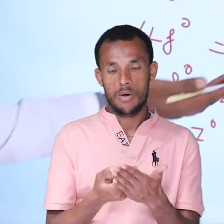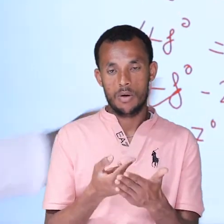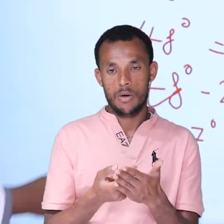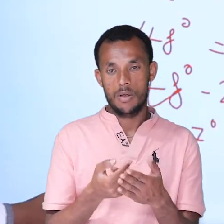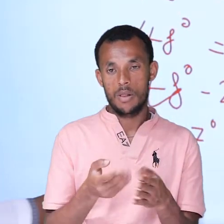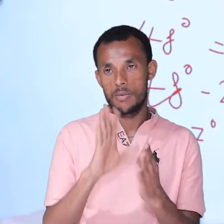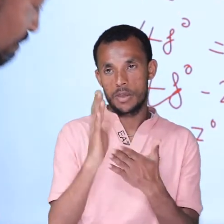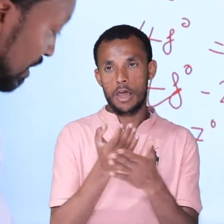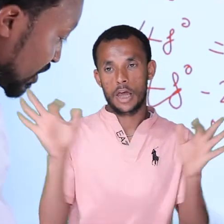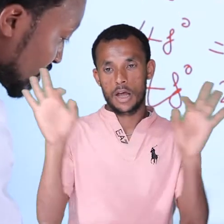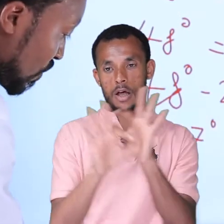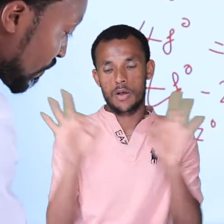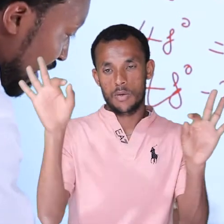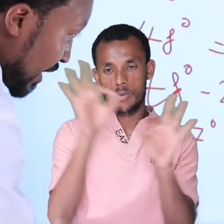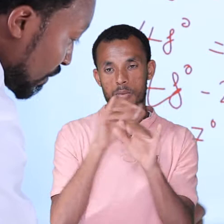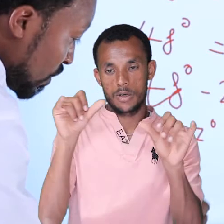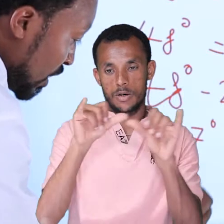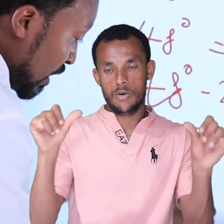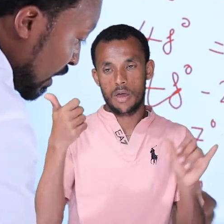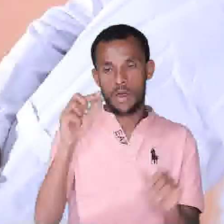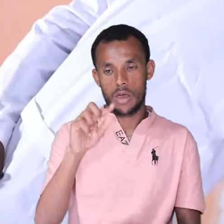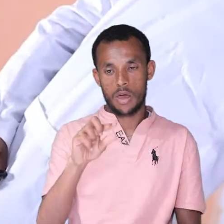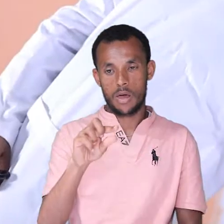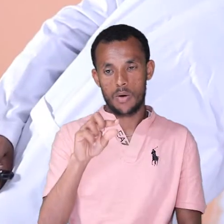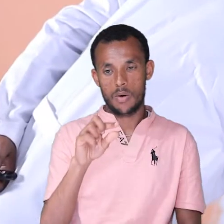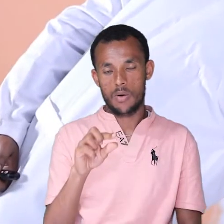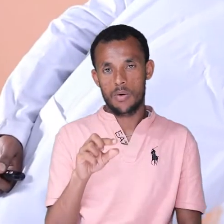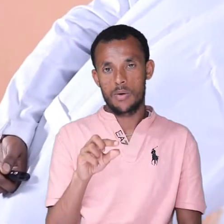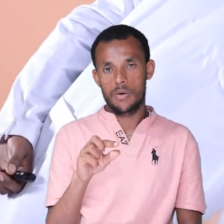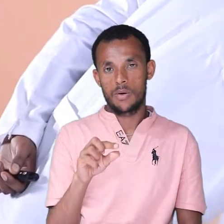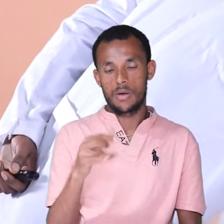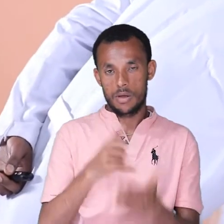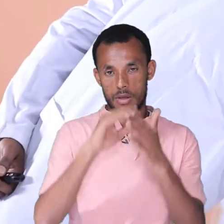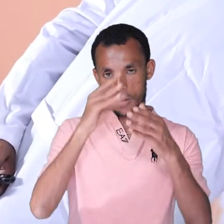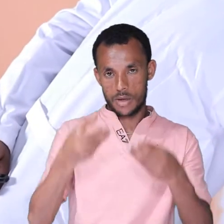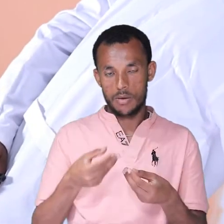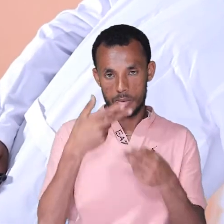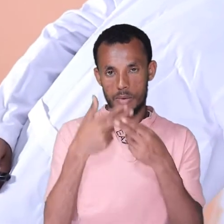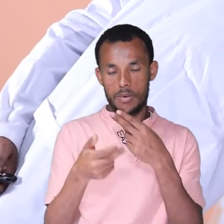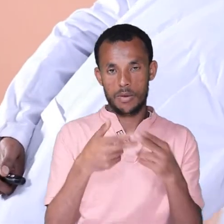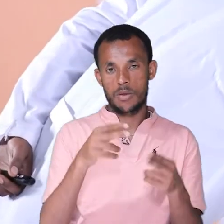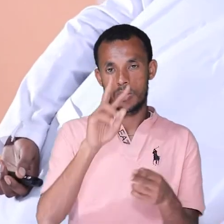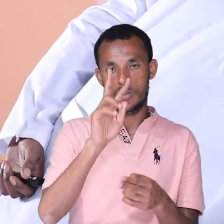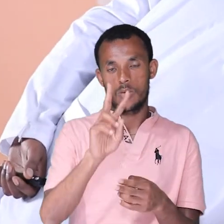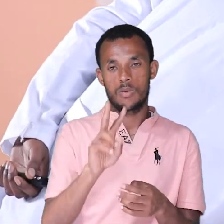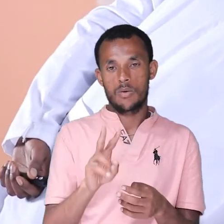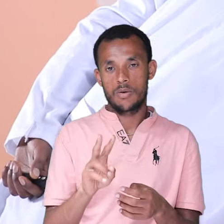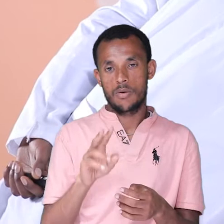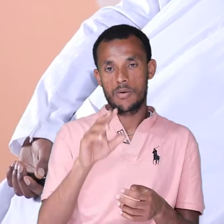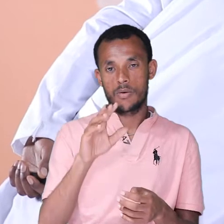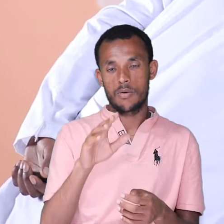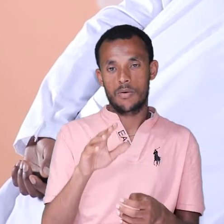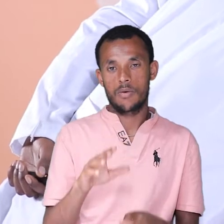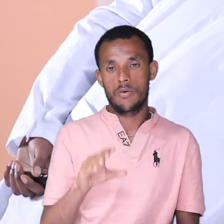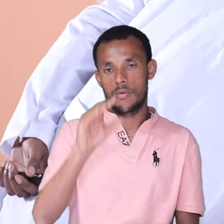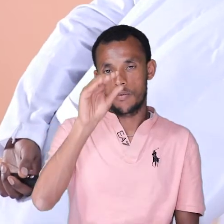let me take recross measures of AQ. It gives multiplied by 2 in other word